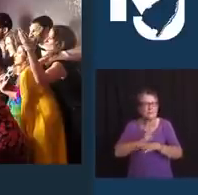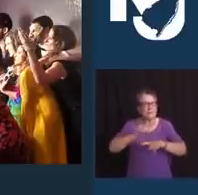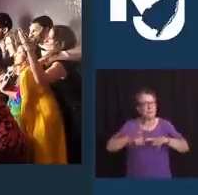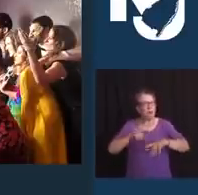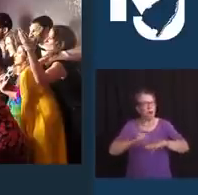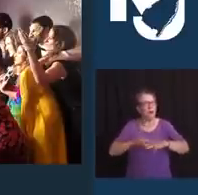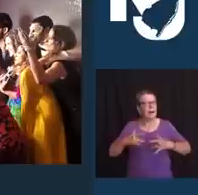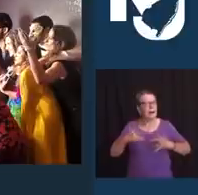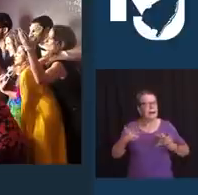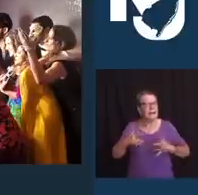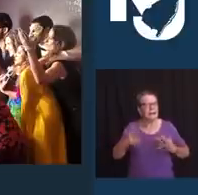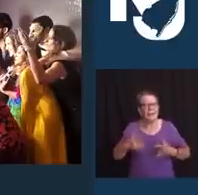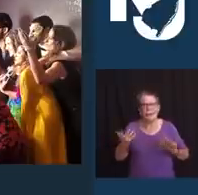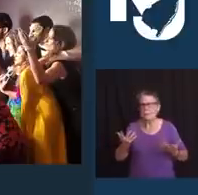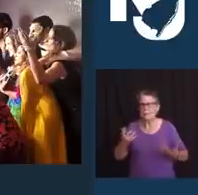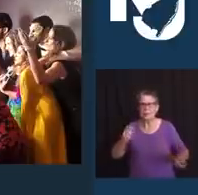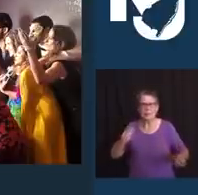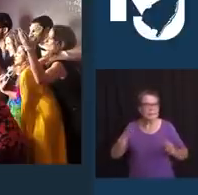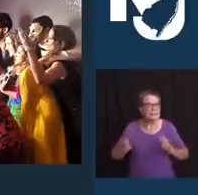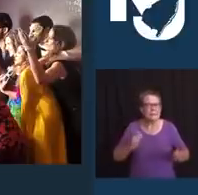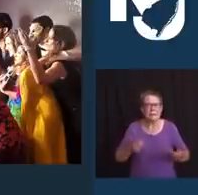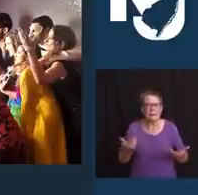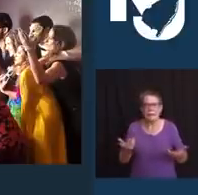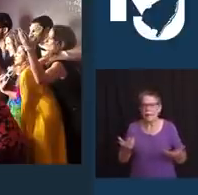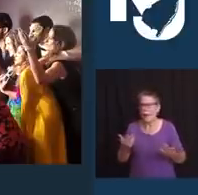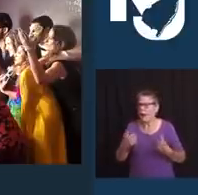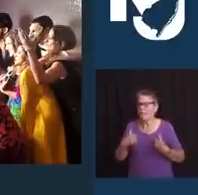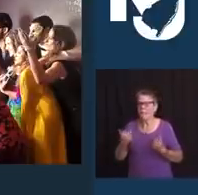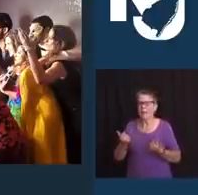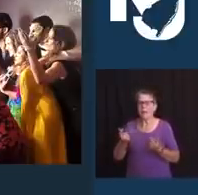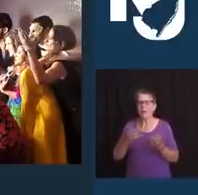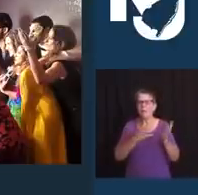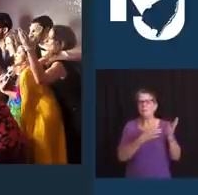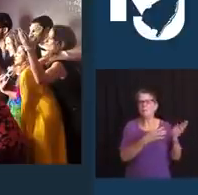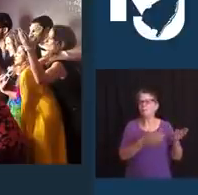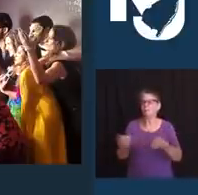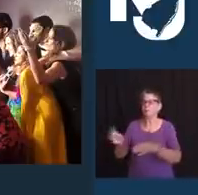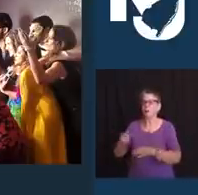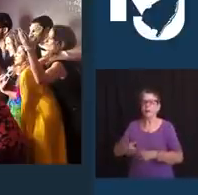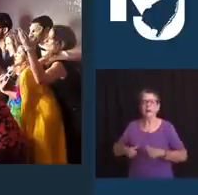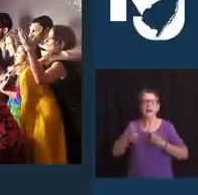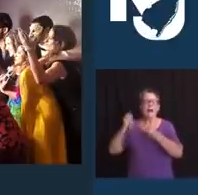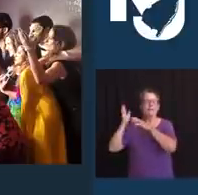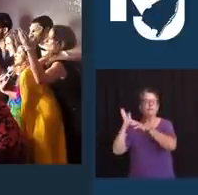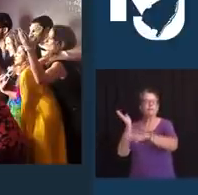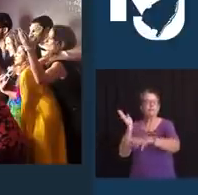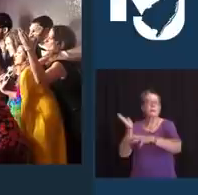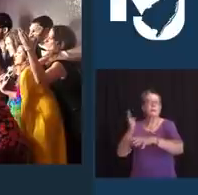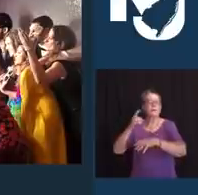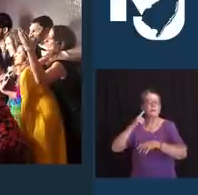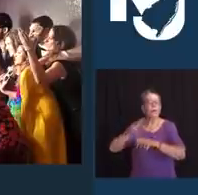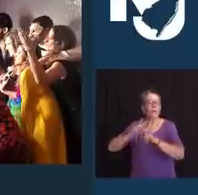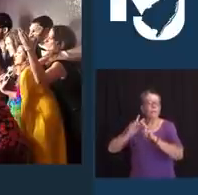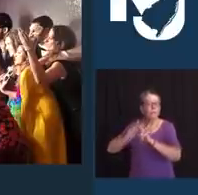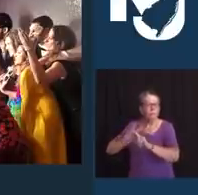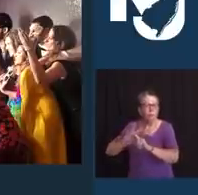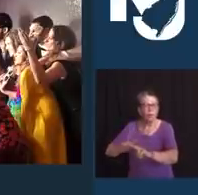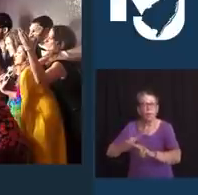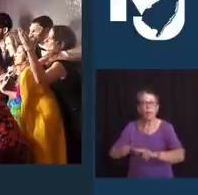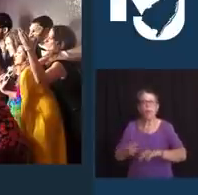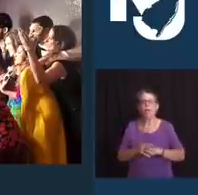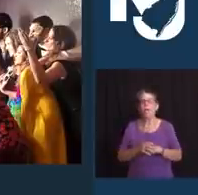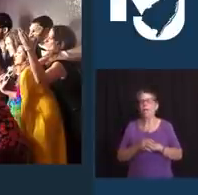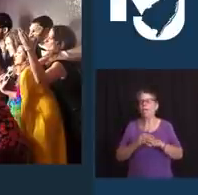business to provide live streams of funerals and memorial services honoring those who the pandemic had taken. Through